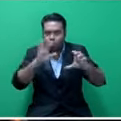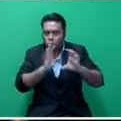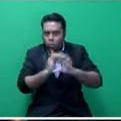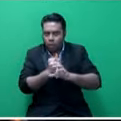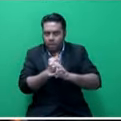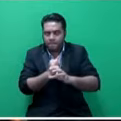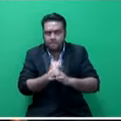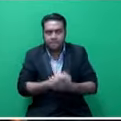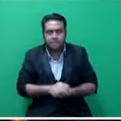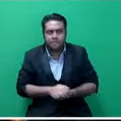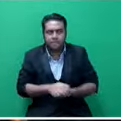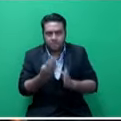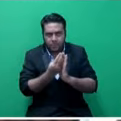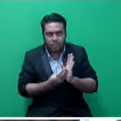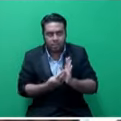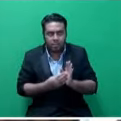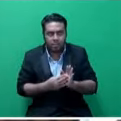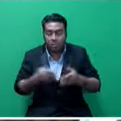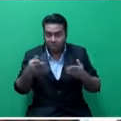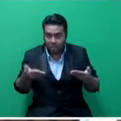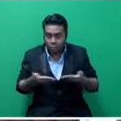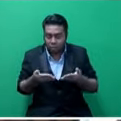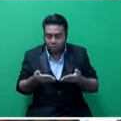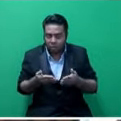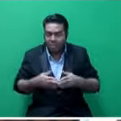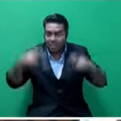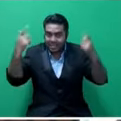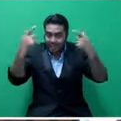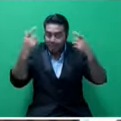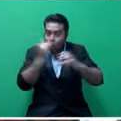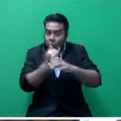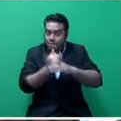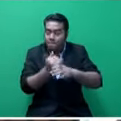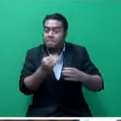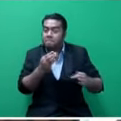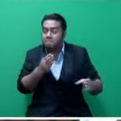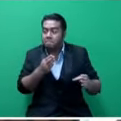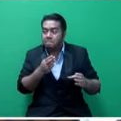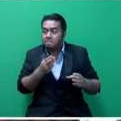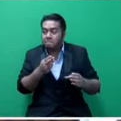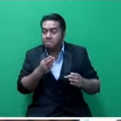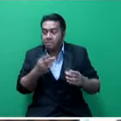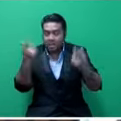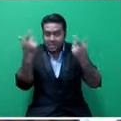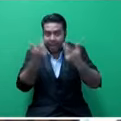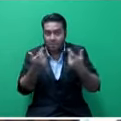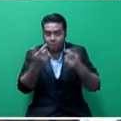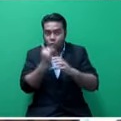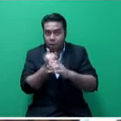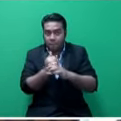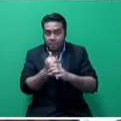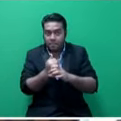Mr. Speaker, sir, by way of introduction, the Cybercrime Bill 2020, Bill number 11 of 2020, was tabled in Parliament on